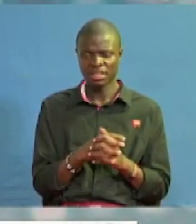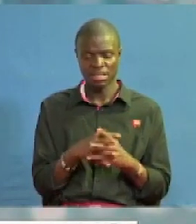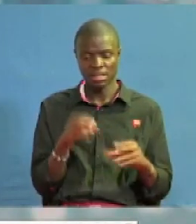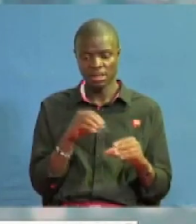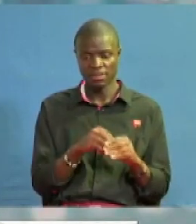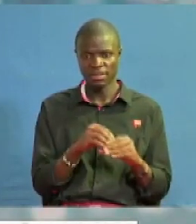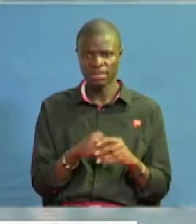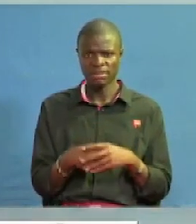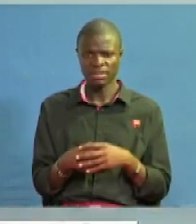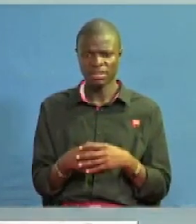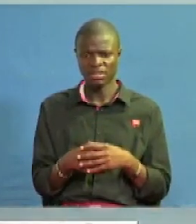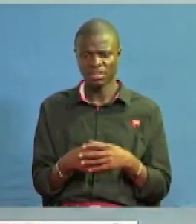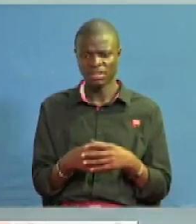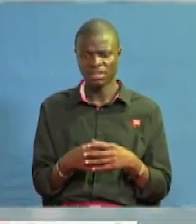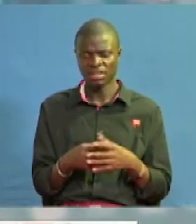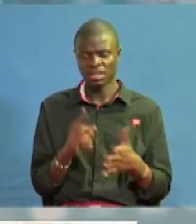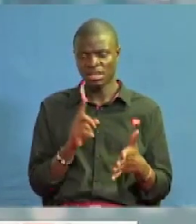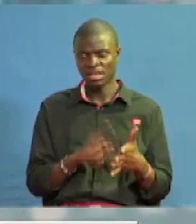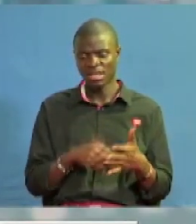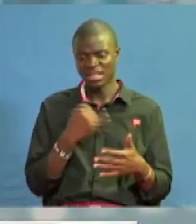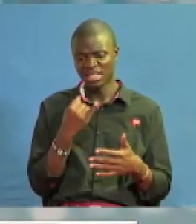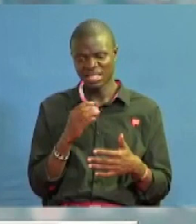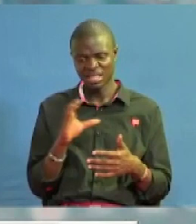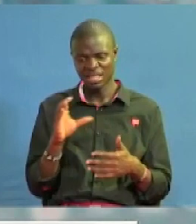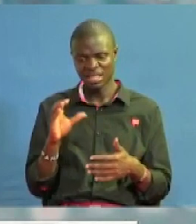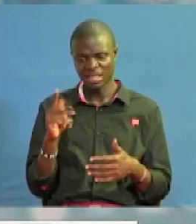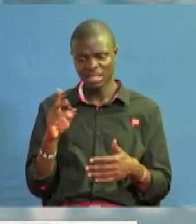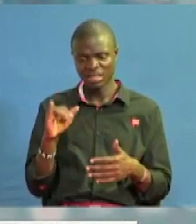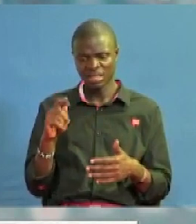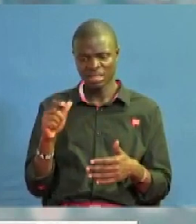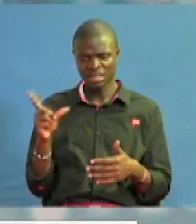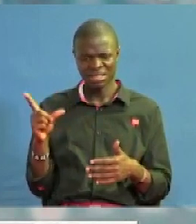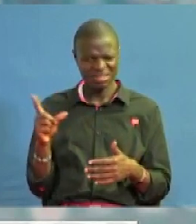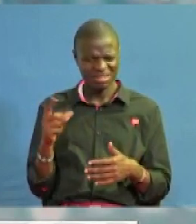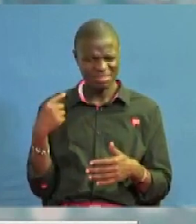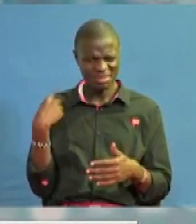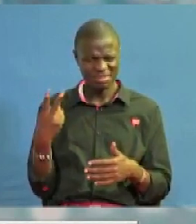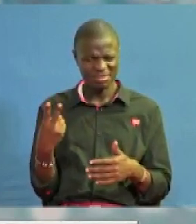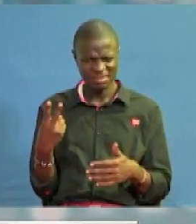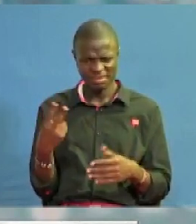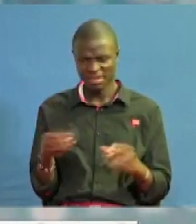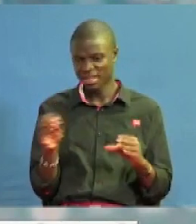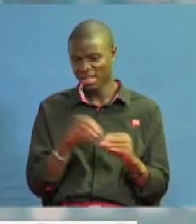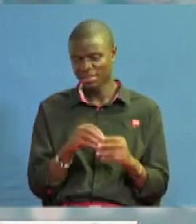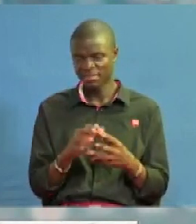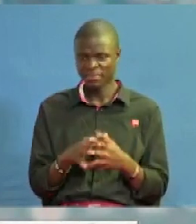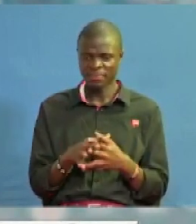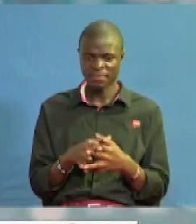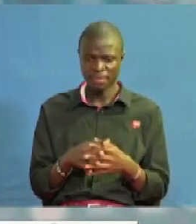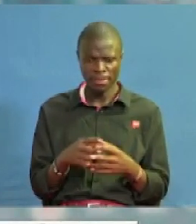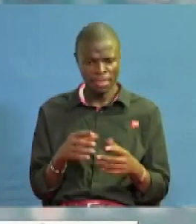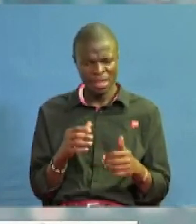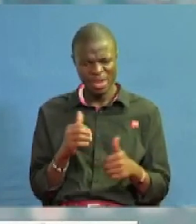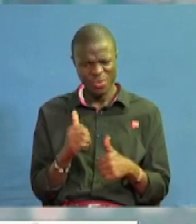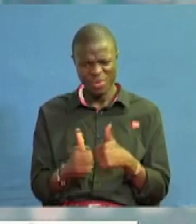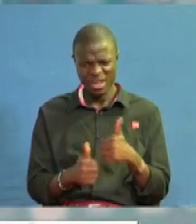about investments. All right. Yeah, so that is capital preservation. Okay. Now, number 2 I said is income. Okay. Now, income is